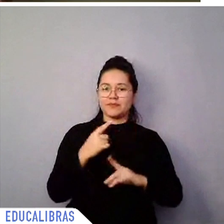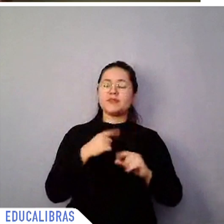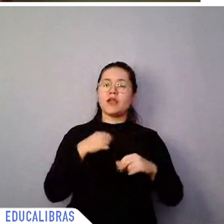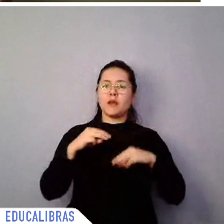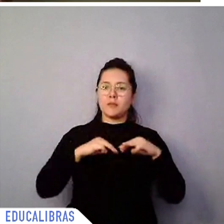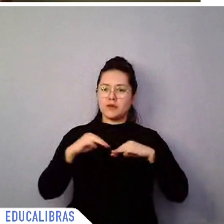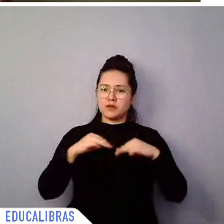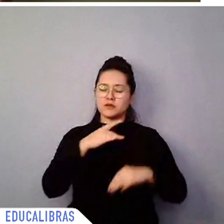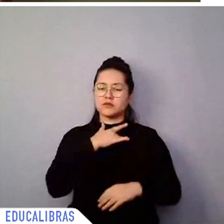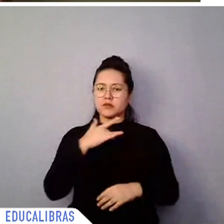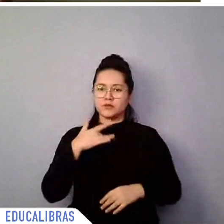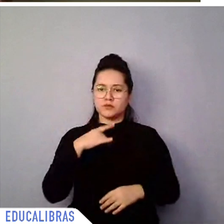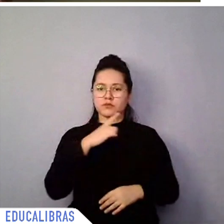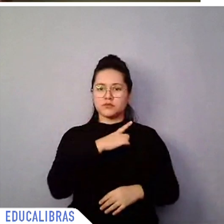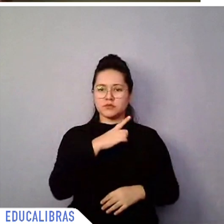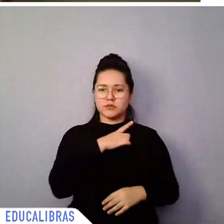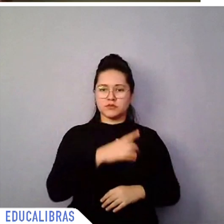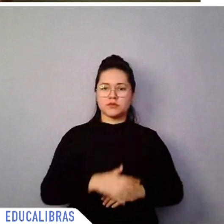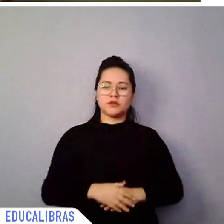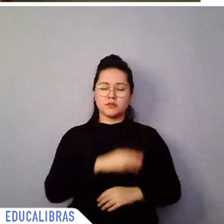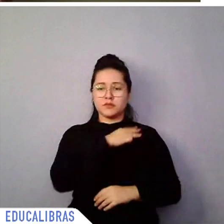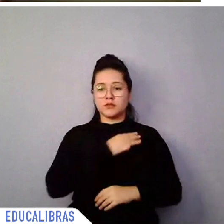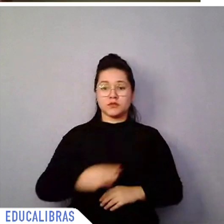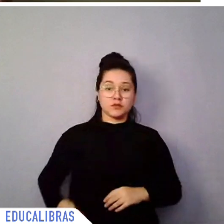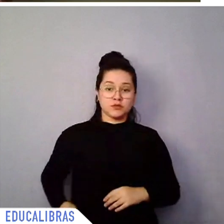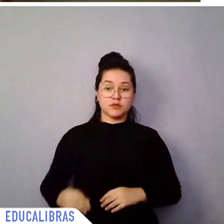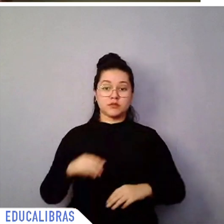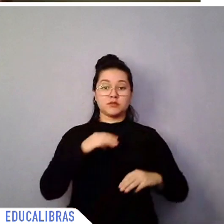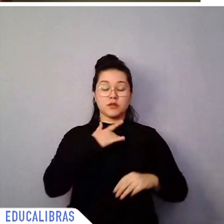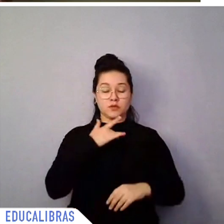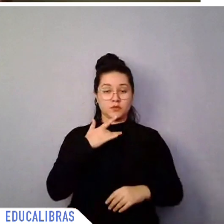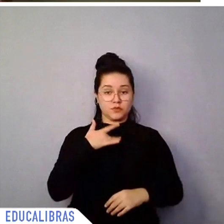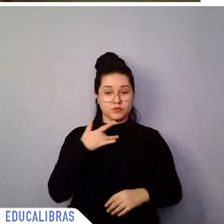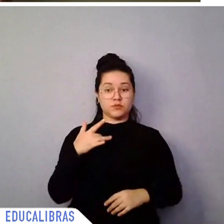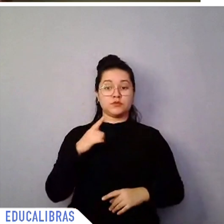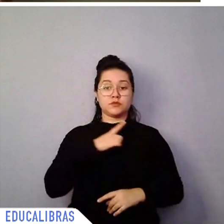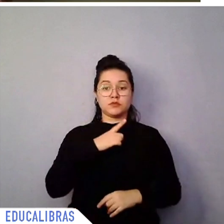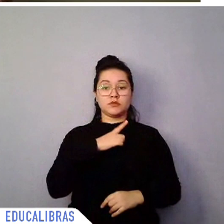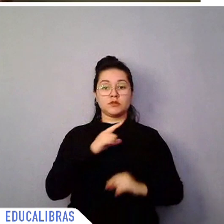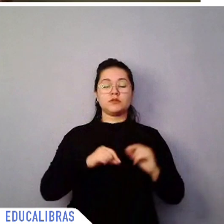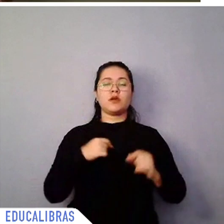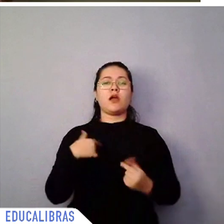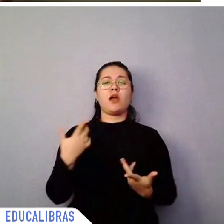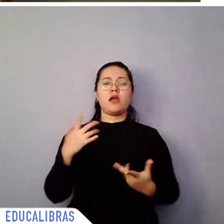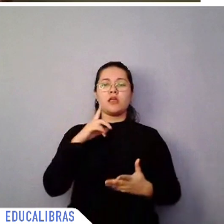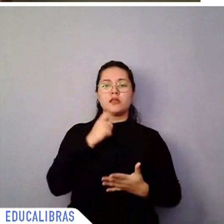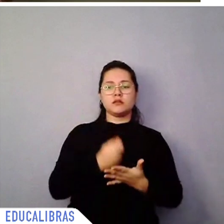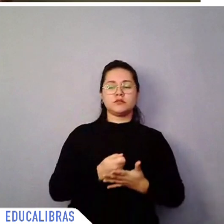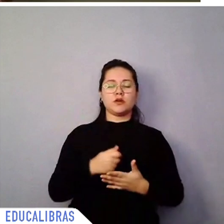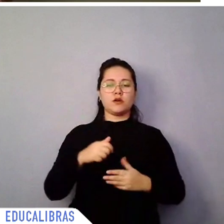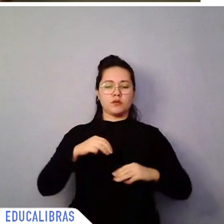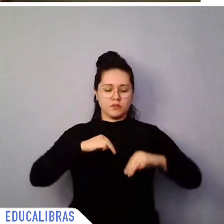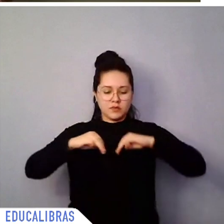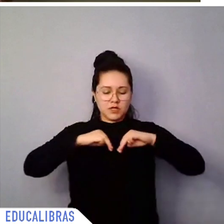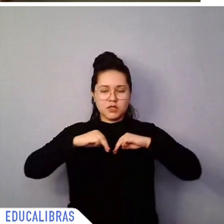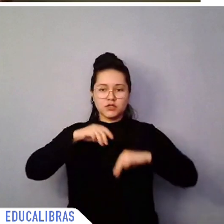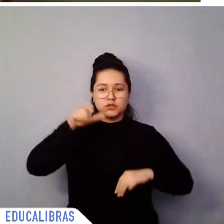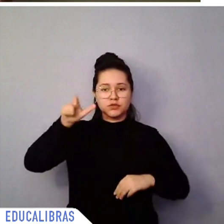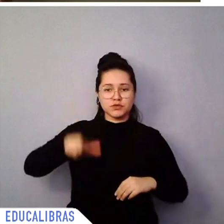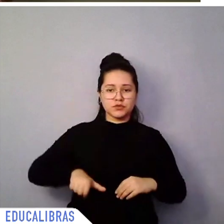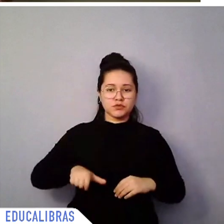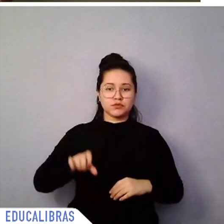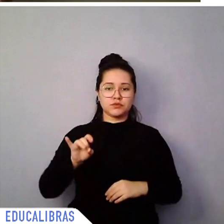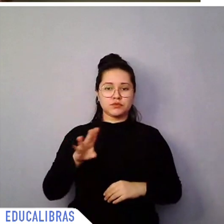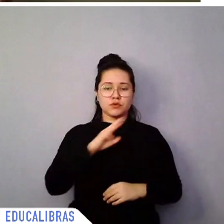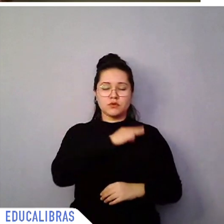have a law that was created when I was the Minister of Health. It cannot be a